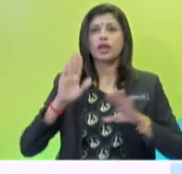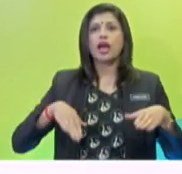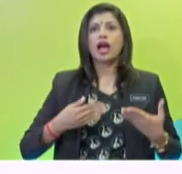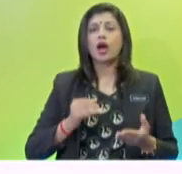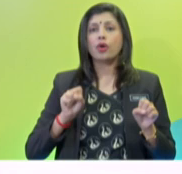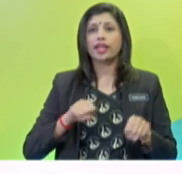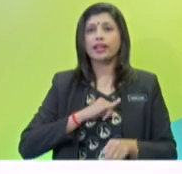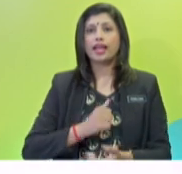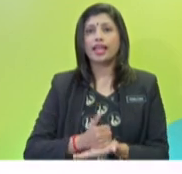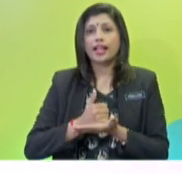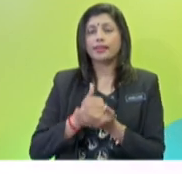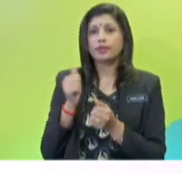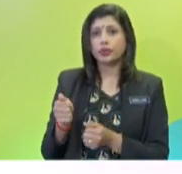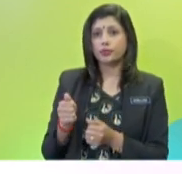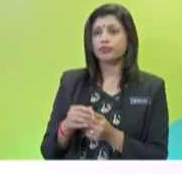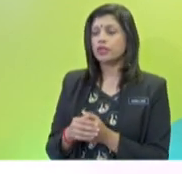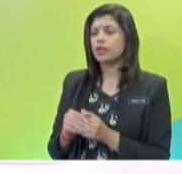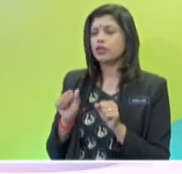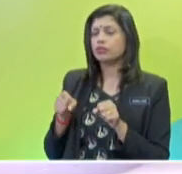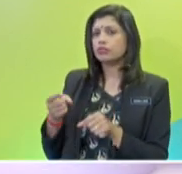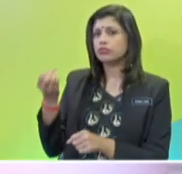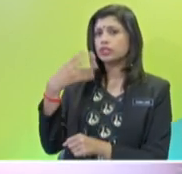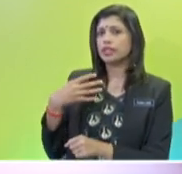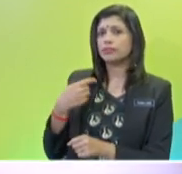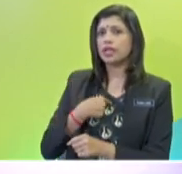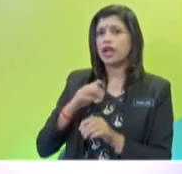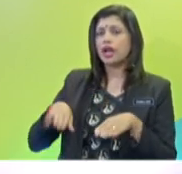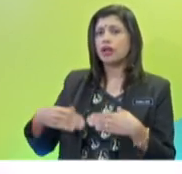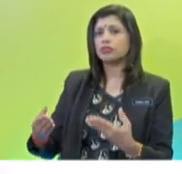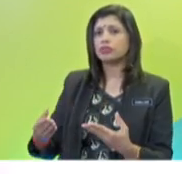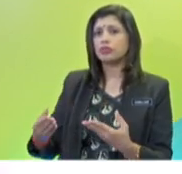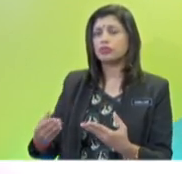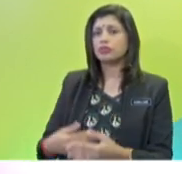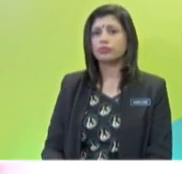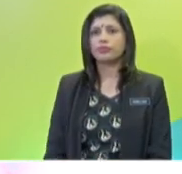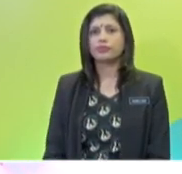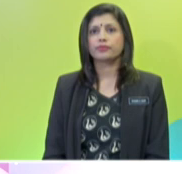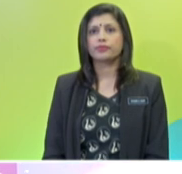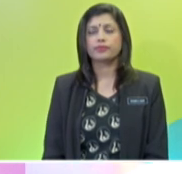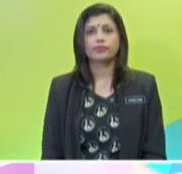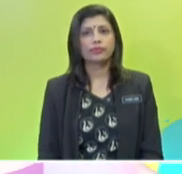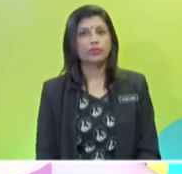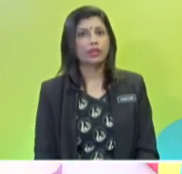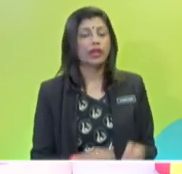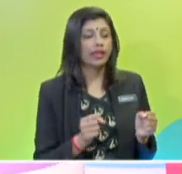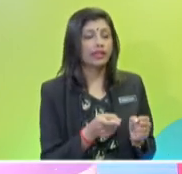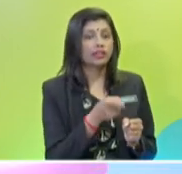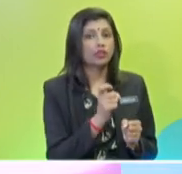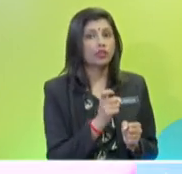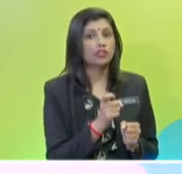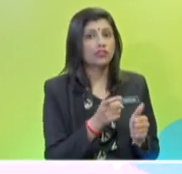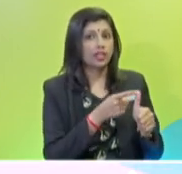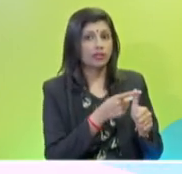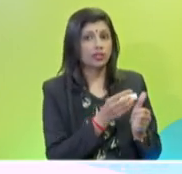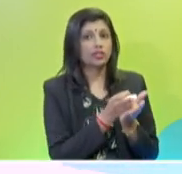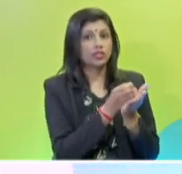you? Could you tell me how to get to the zoo, please? Of course. The quickest way is by ferry.